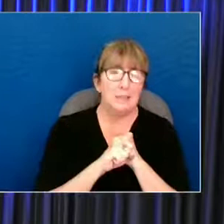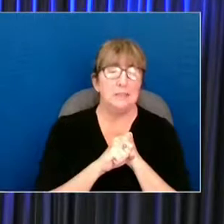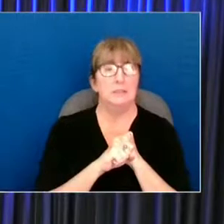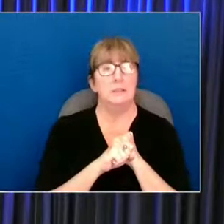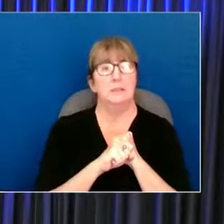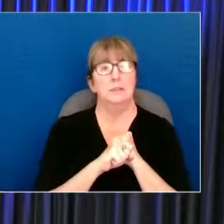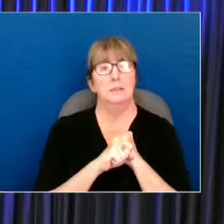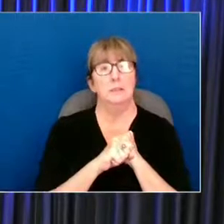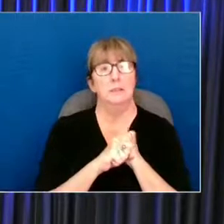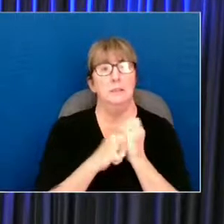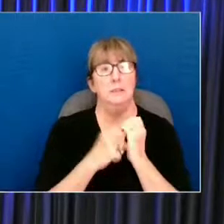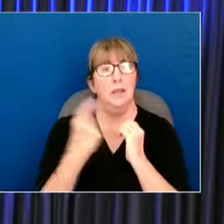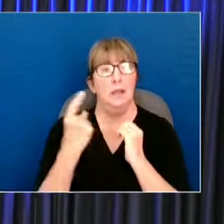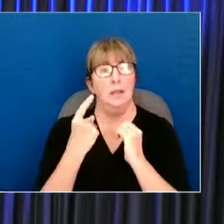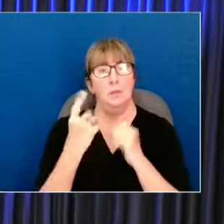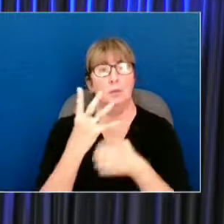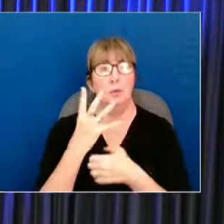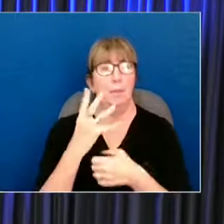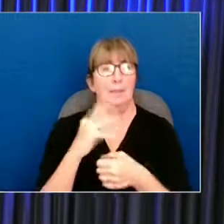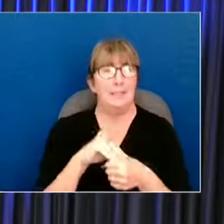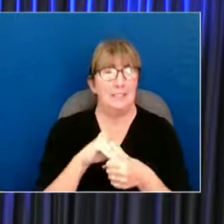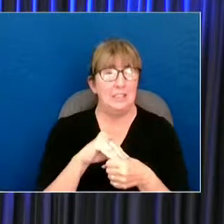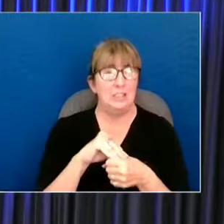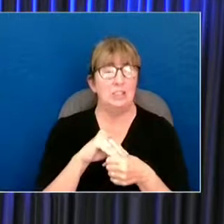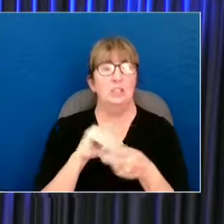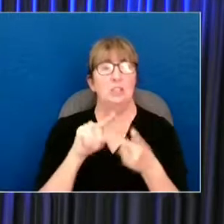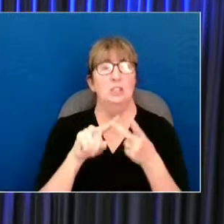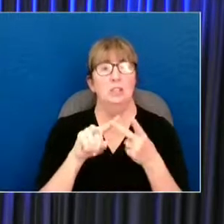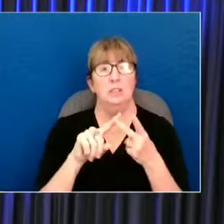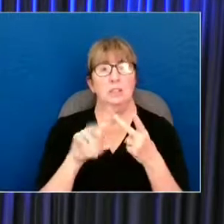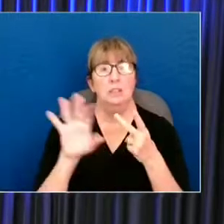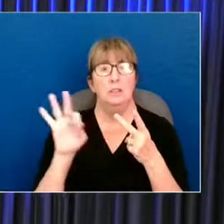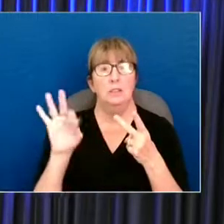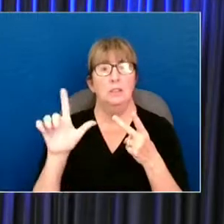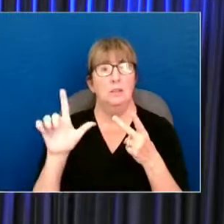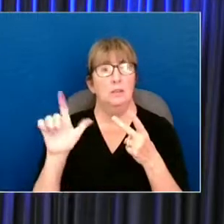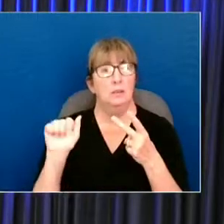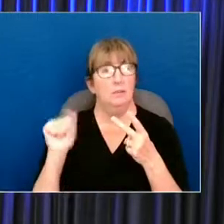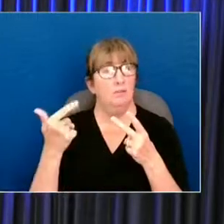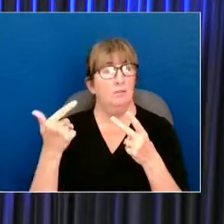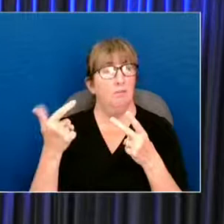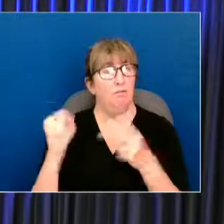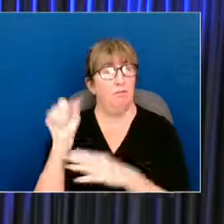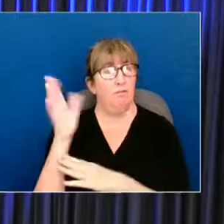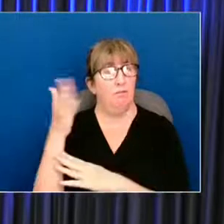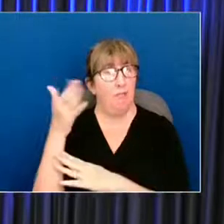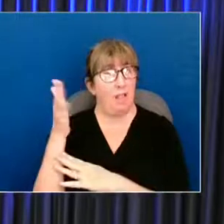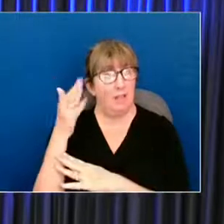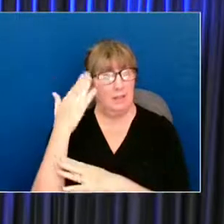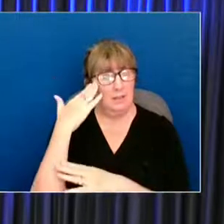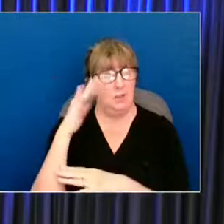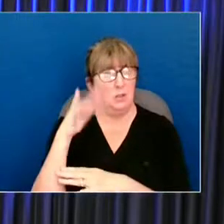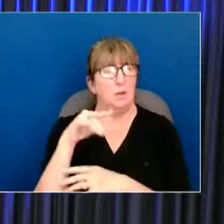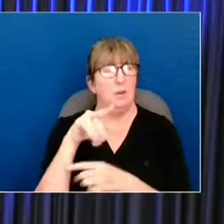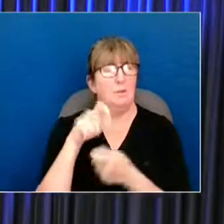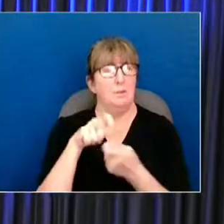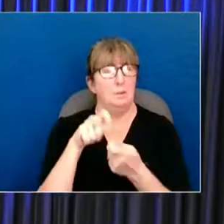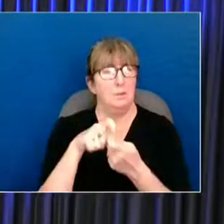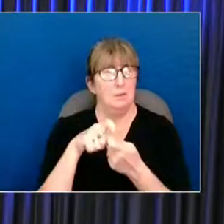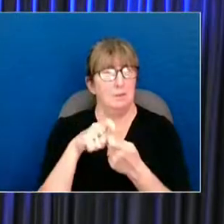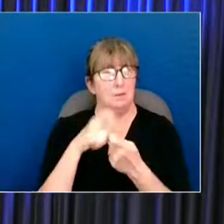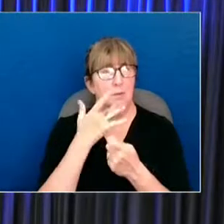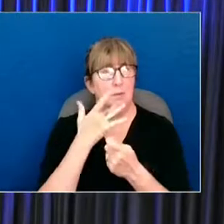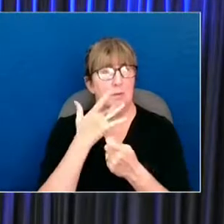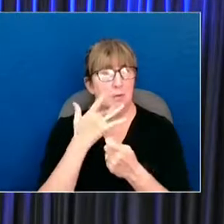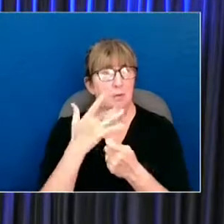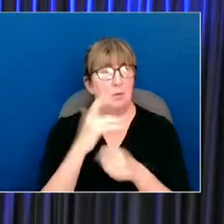items such as composition, flags. I know that you've got a particular preference for opening the flags up. So I would recommend that you